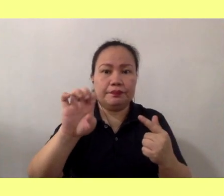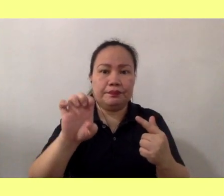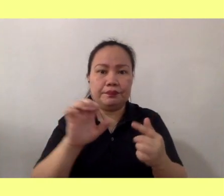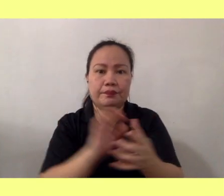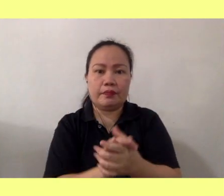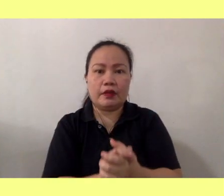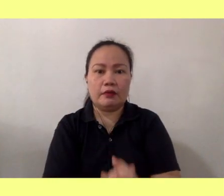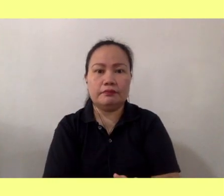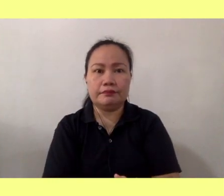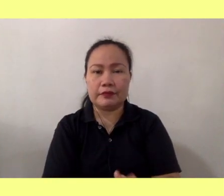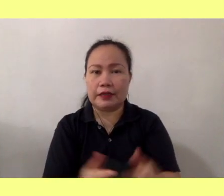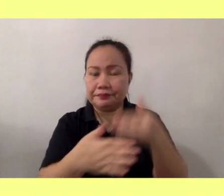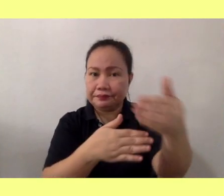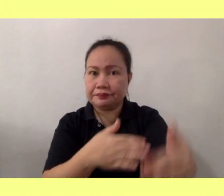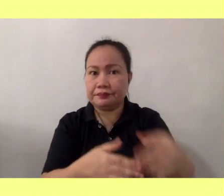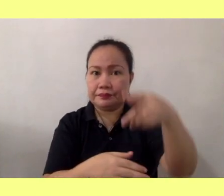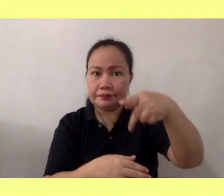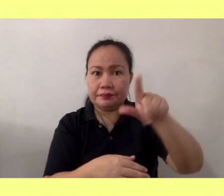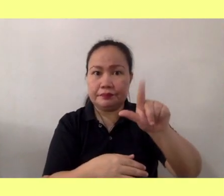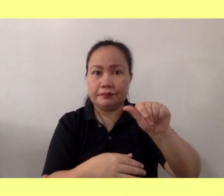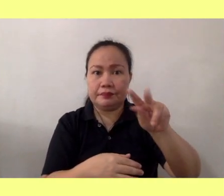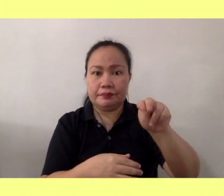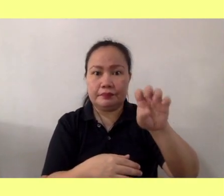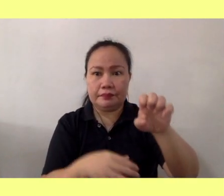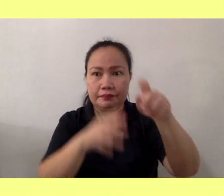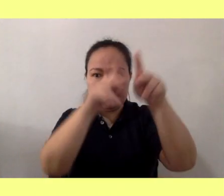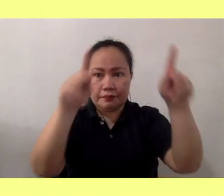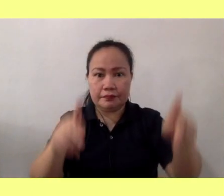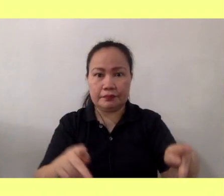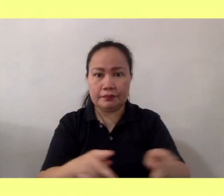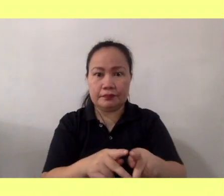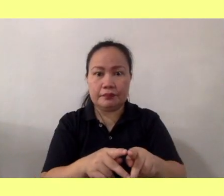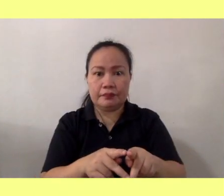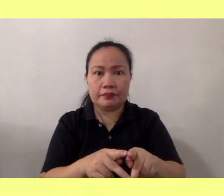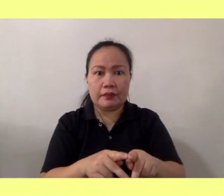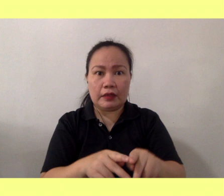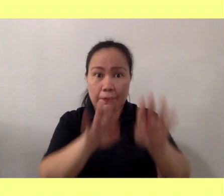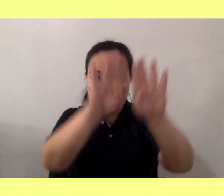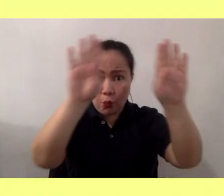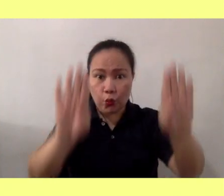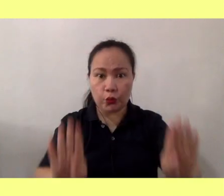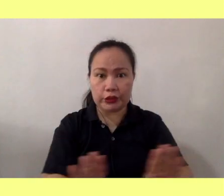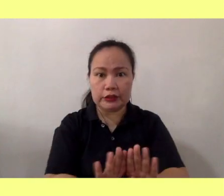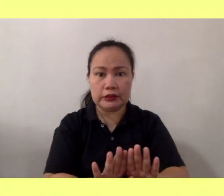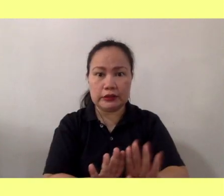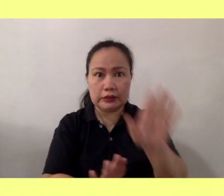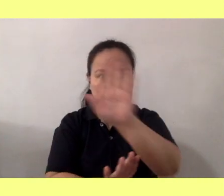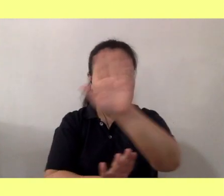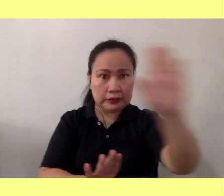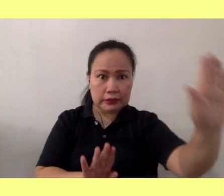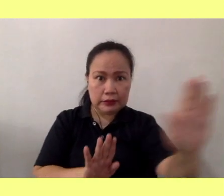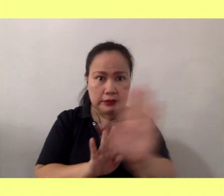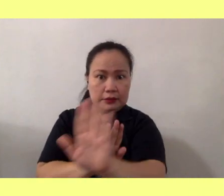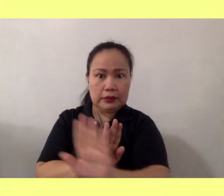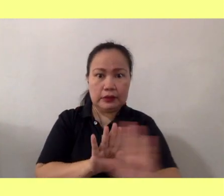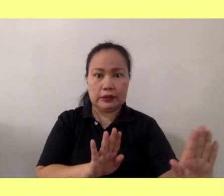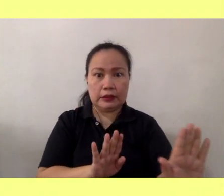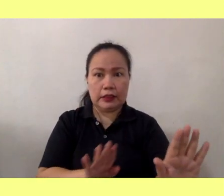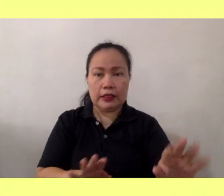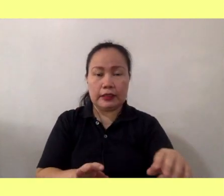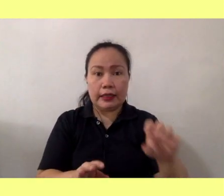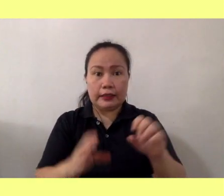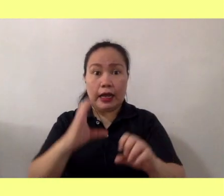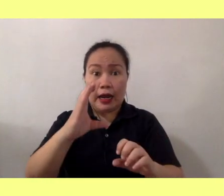sinabi nating plane, a board is a representation of a plane. Kasi ayan, meron tayong plane. And then also carpet, if you